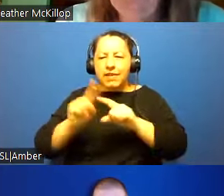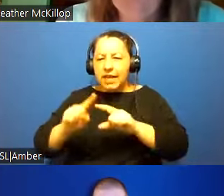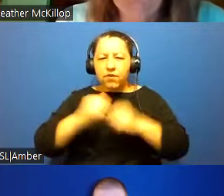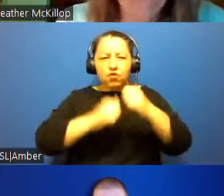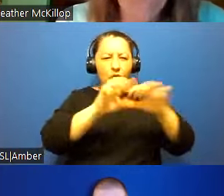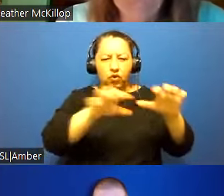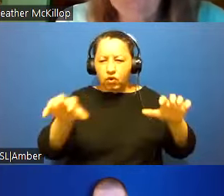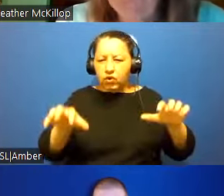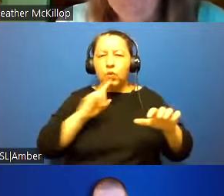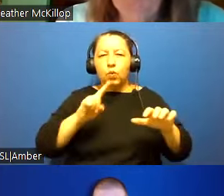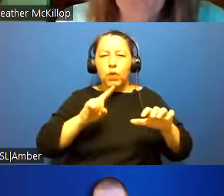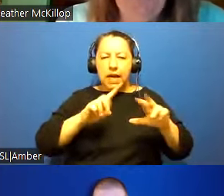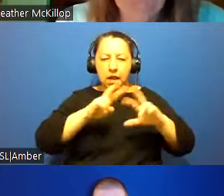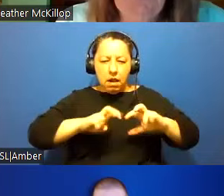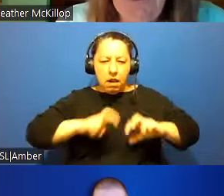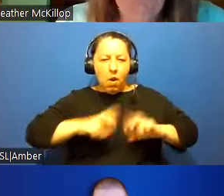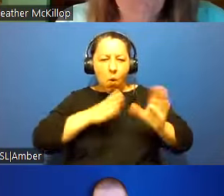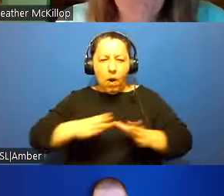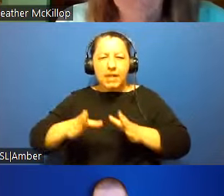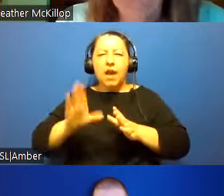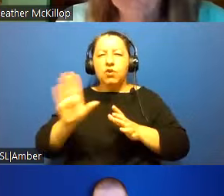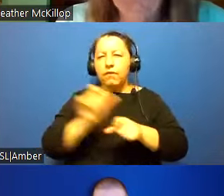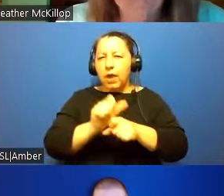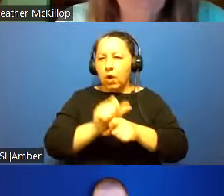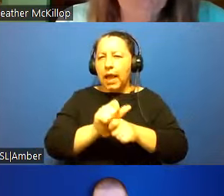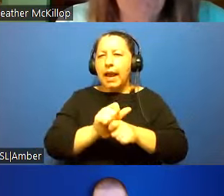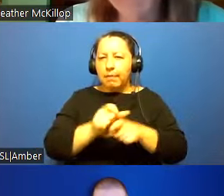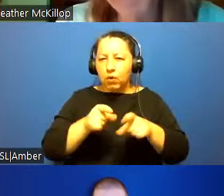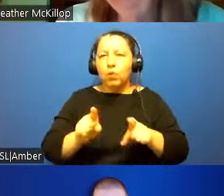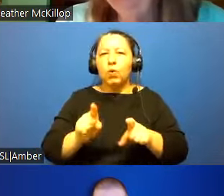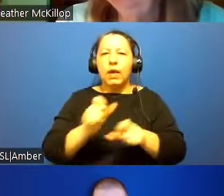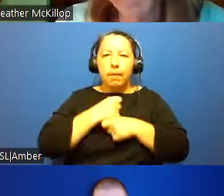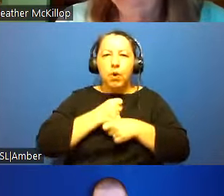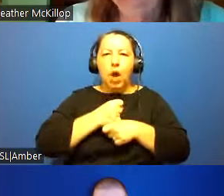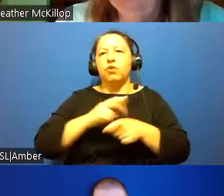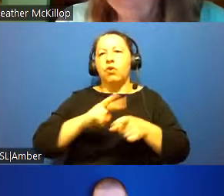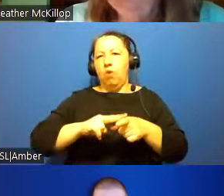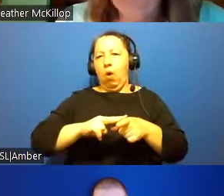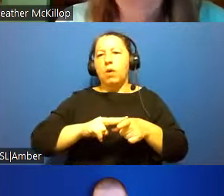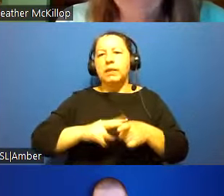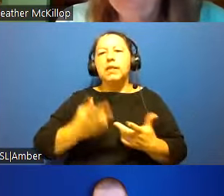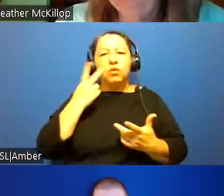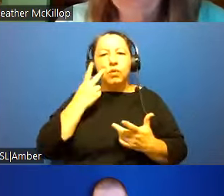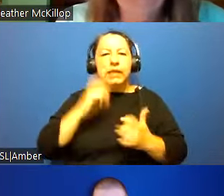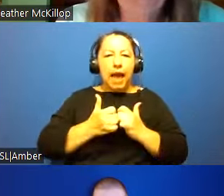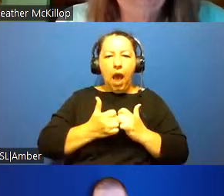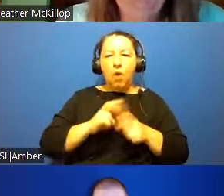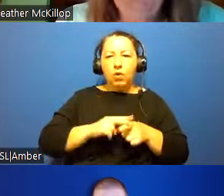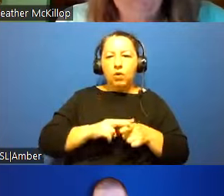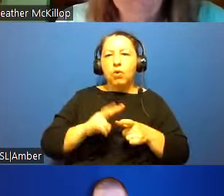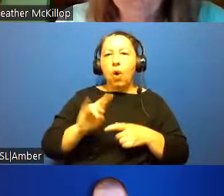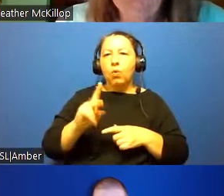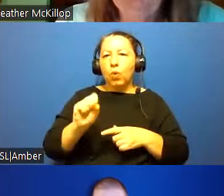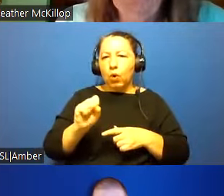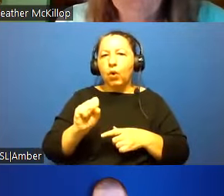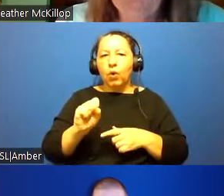at the organization of labor in the production of salt, to see Saltworks residences. And